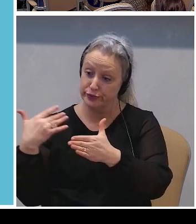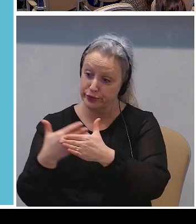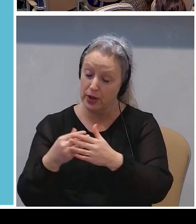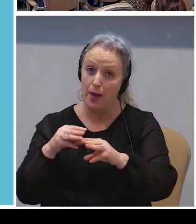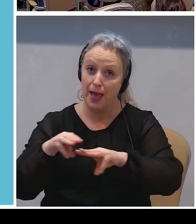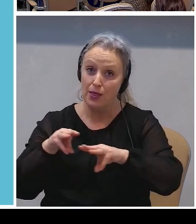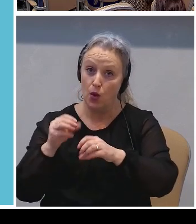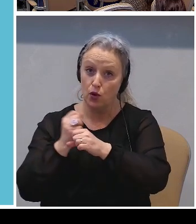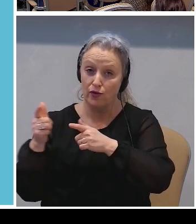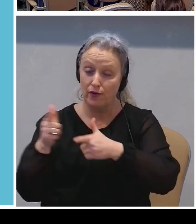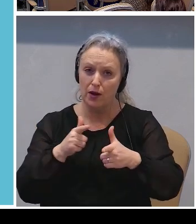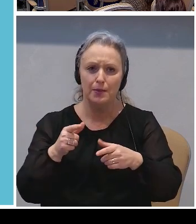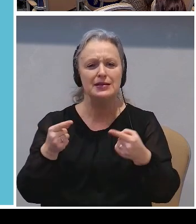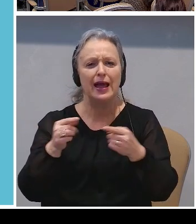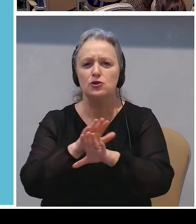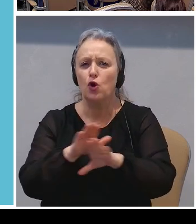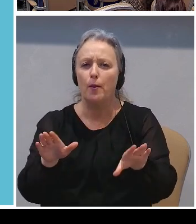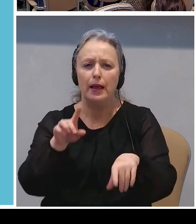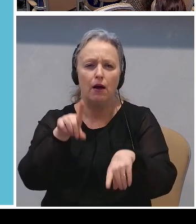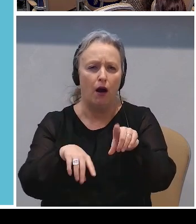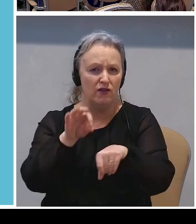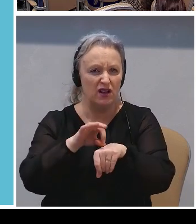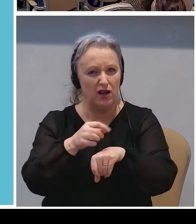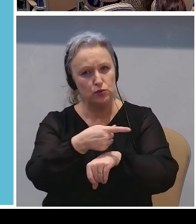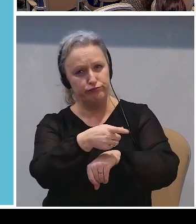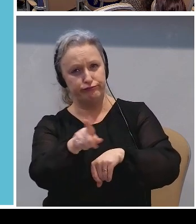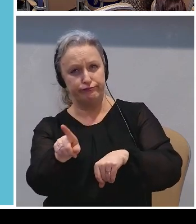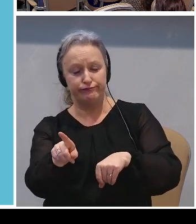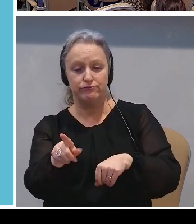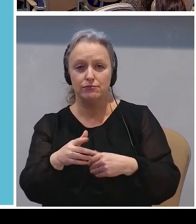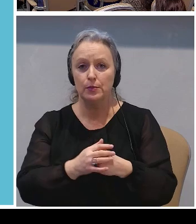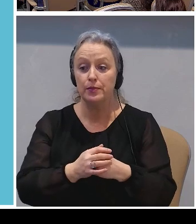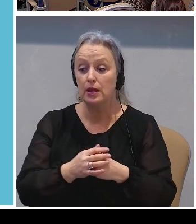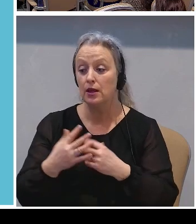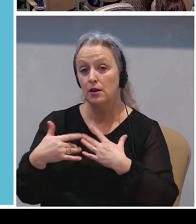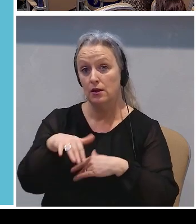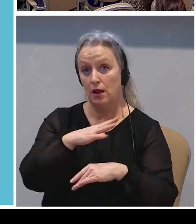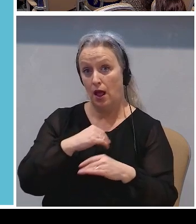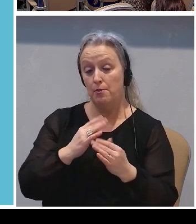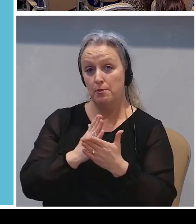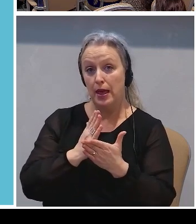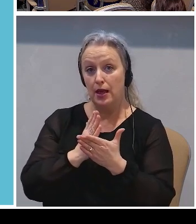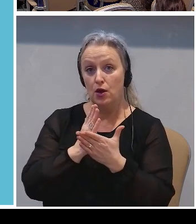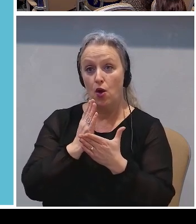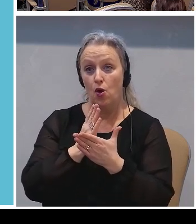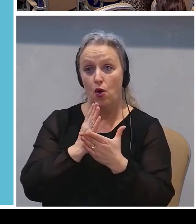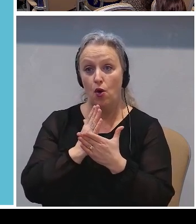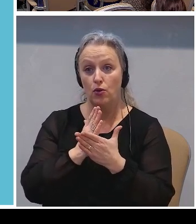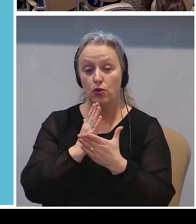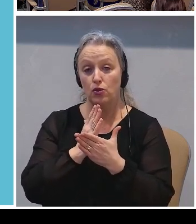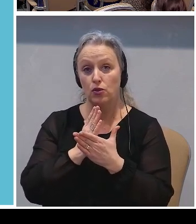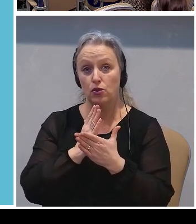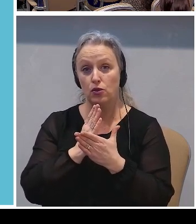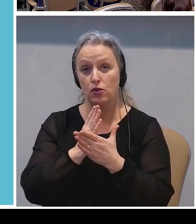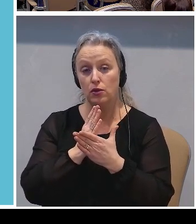through the Framework Program 7, that were working specifically in developing methodology for small populations. These were statistician